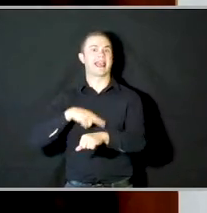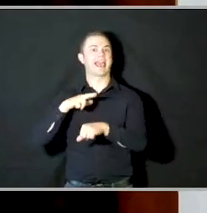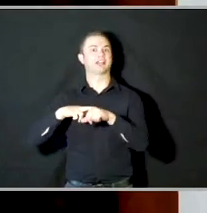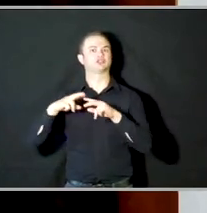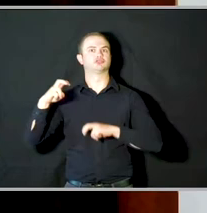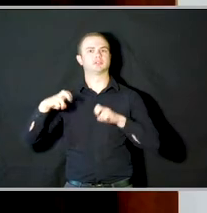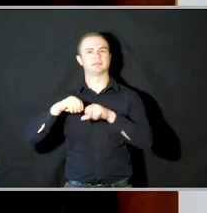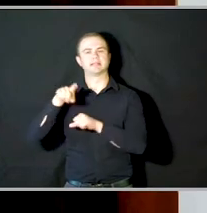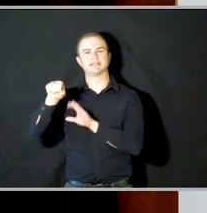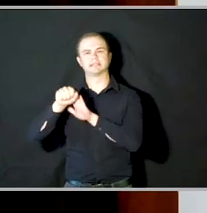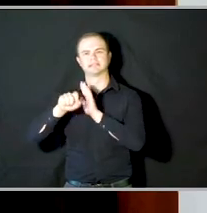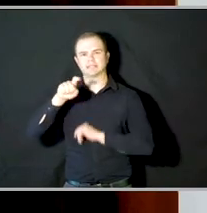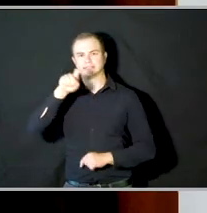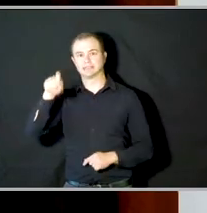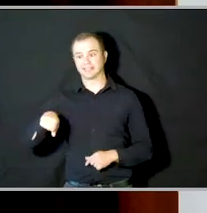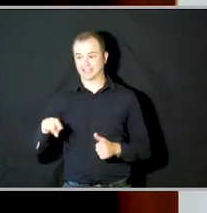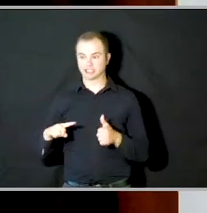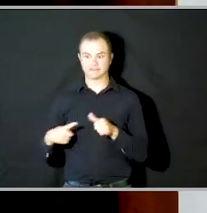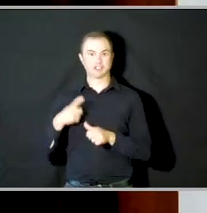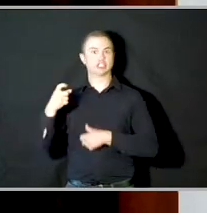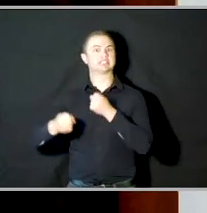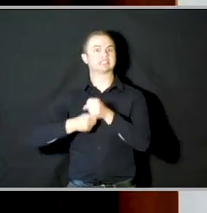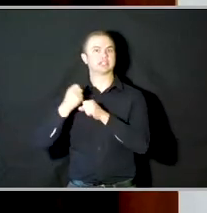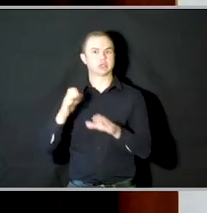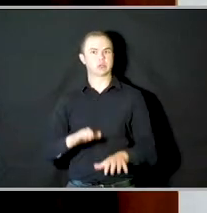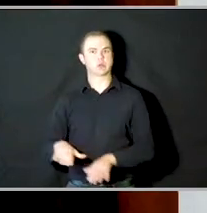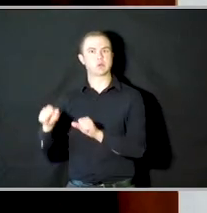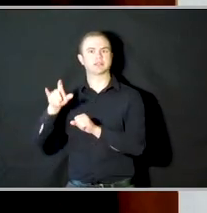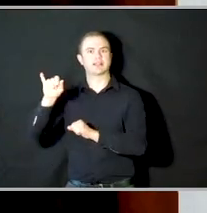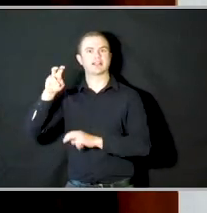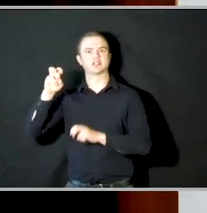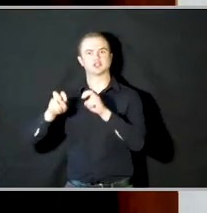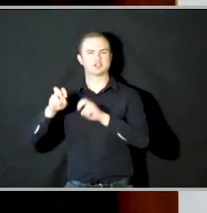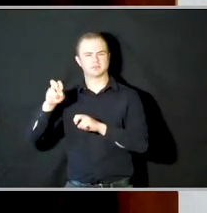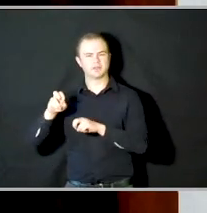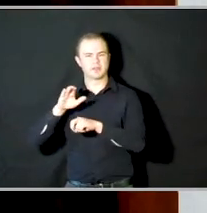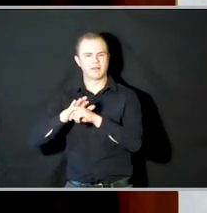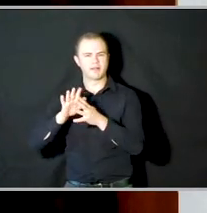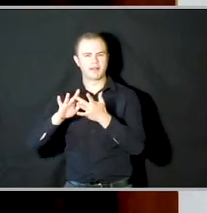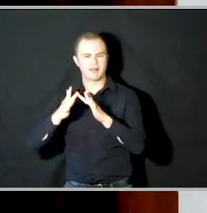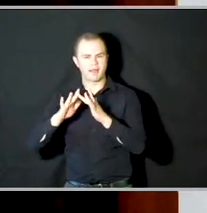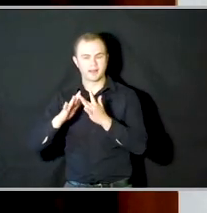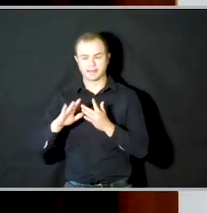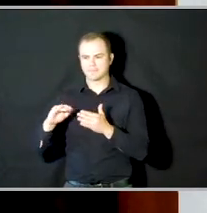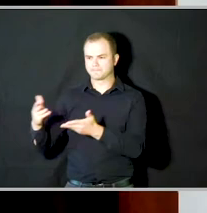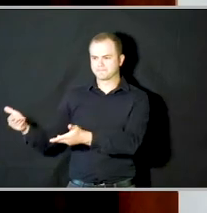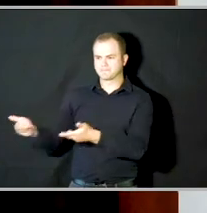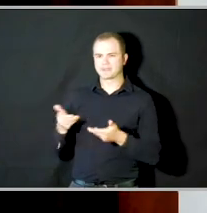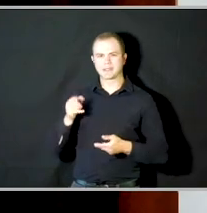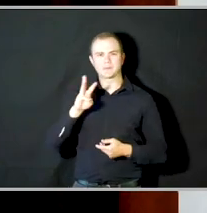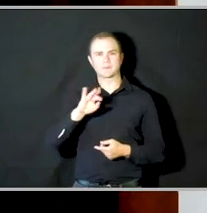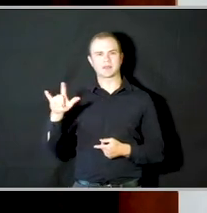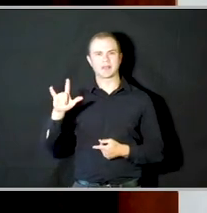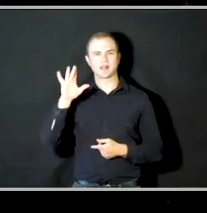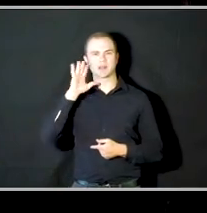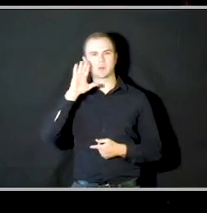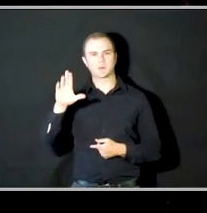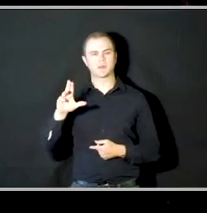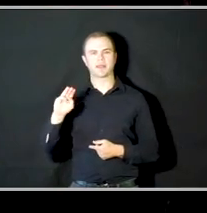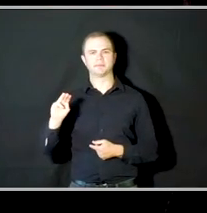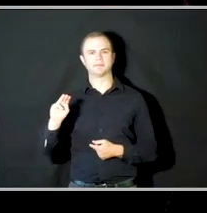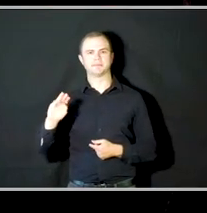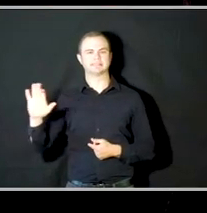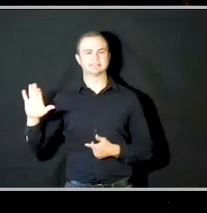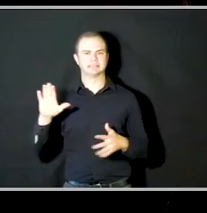This is the first year that that national tournament was held virtually. I would like to welcome Will to be our MC today. And good job,